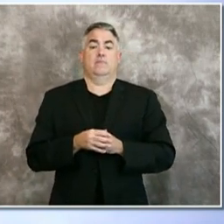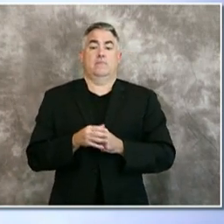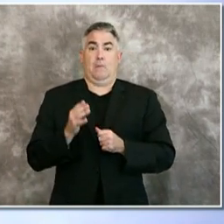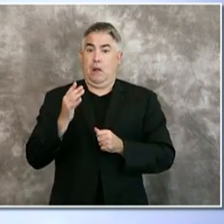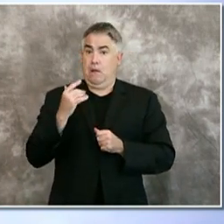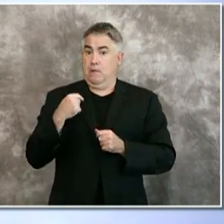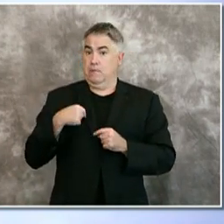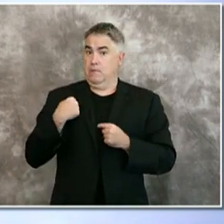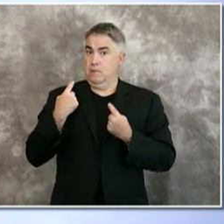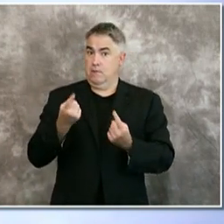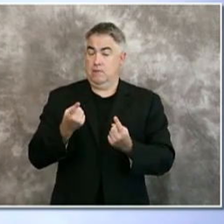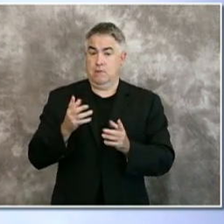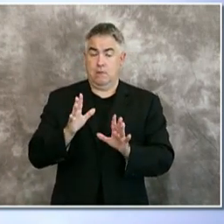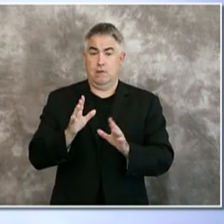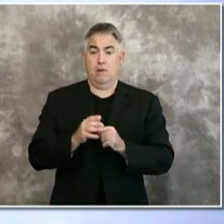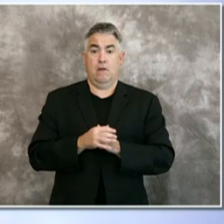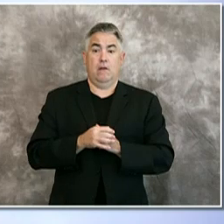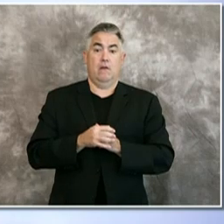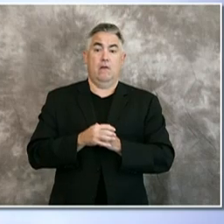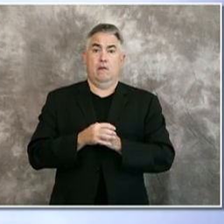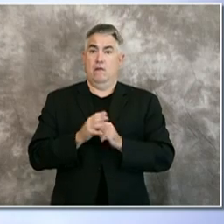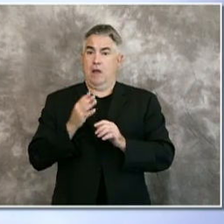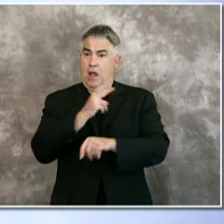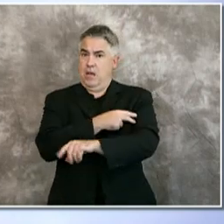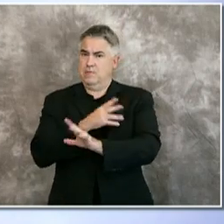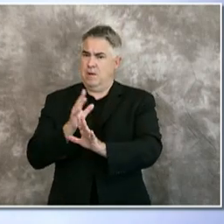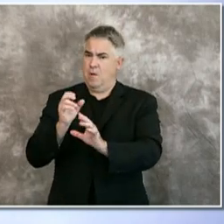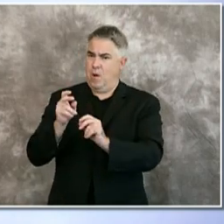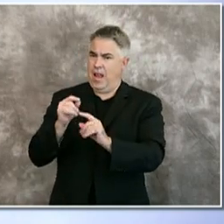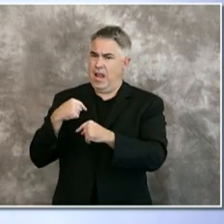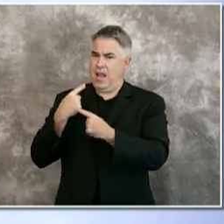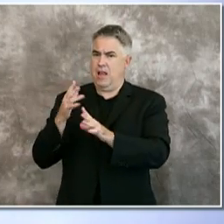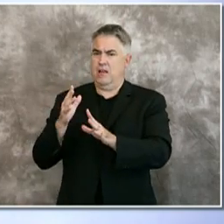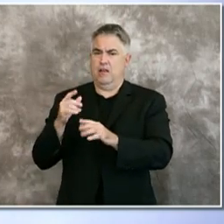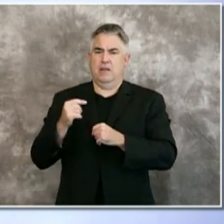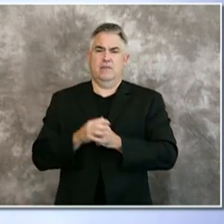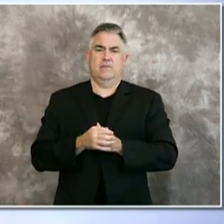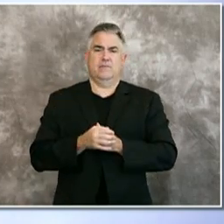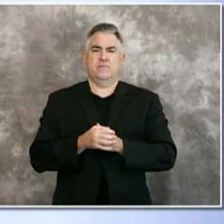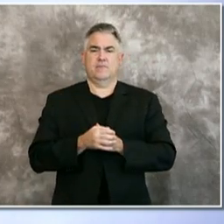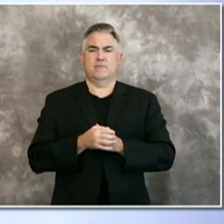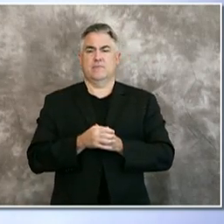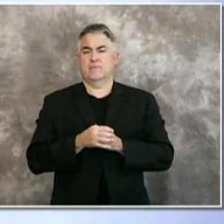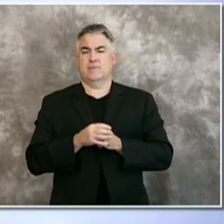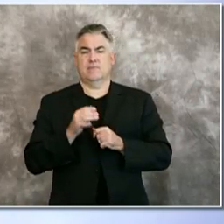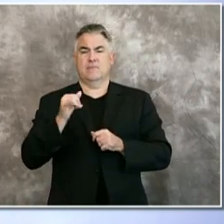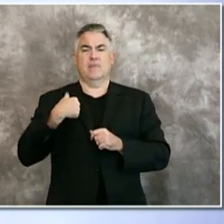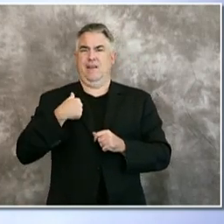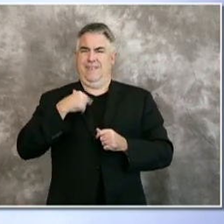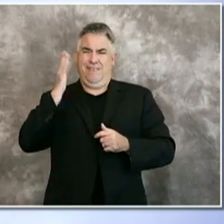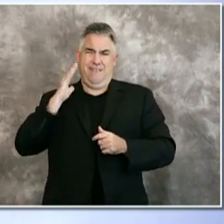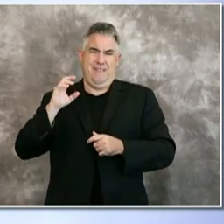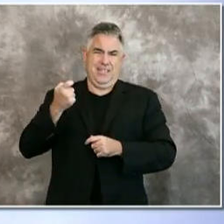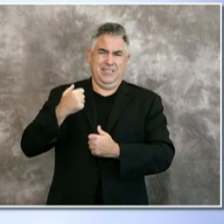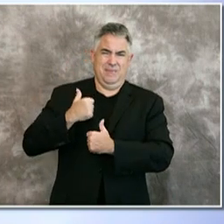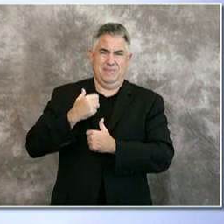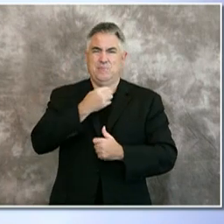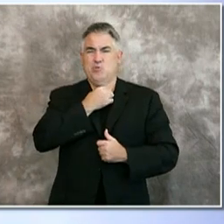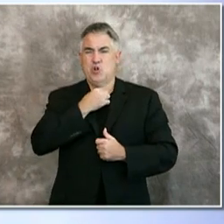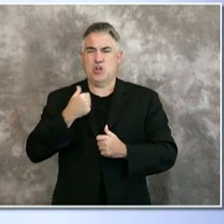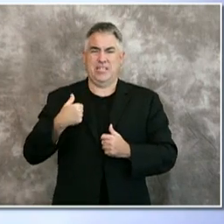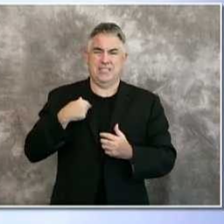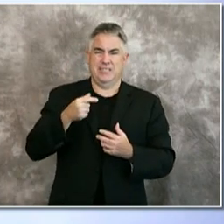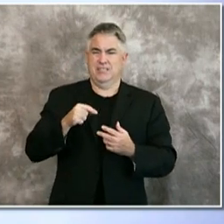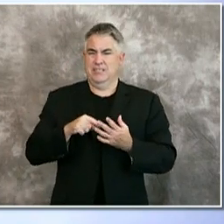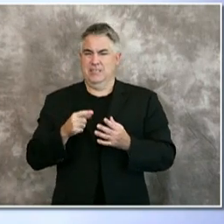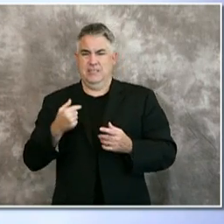need to. I've spent a lot of my life in the mountains, both in the Marines and hiking, and we often say when it comes to hydrating, if you wait until you're thirsty,